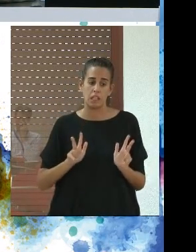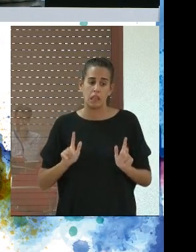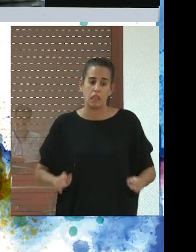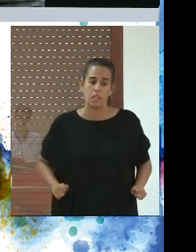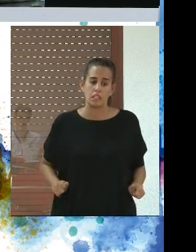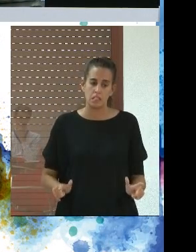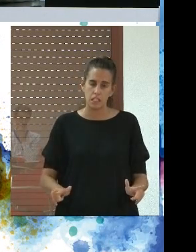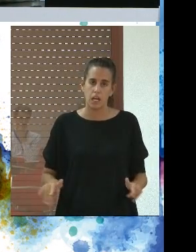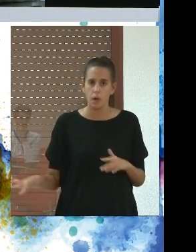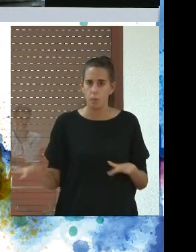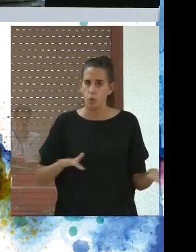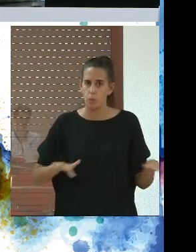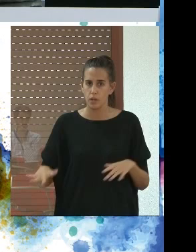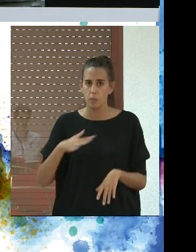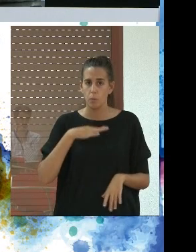encephalogram